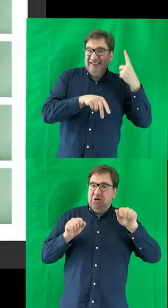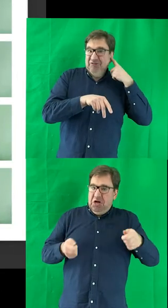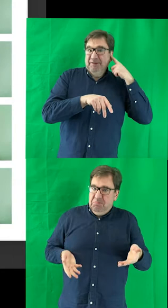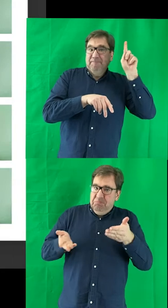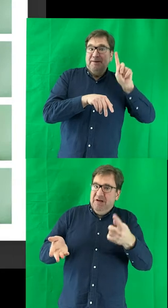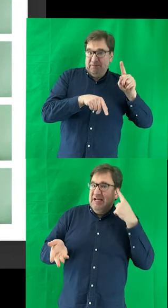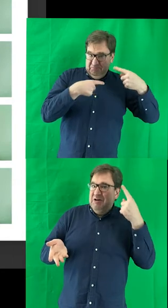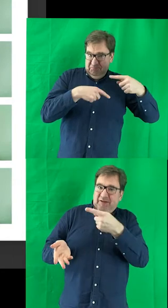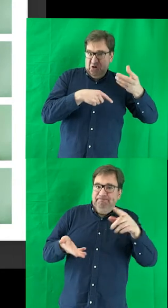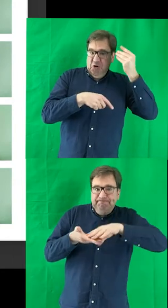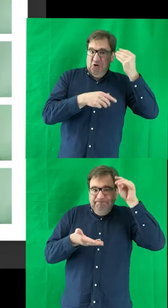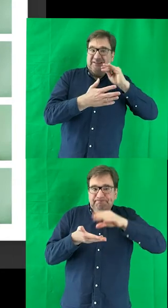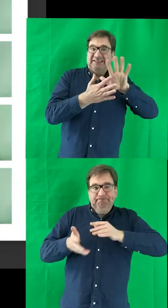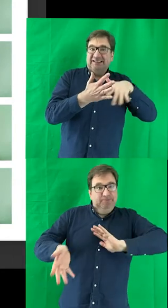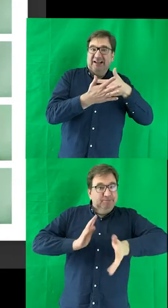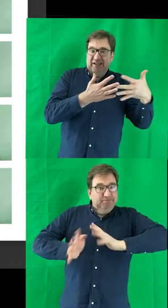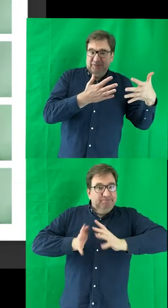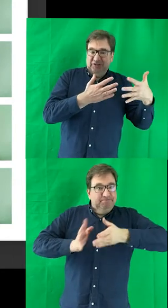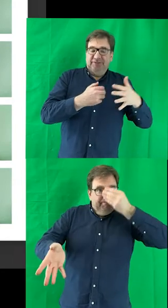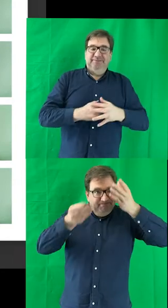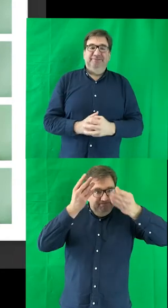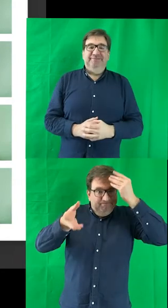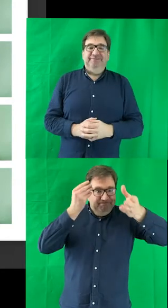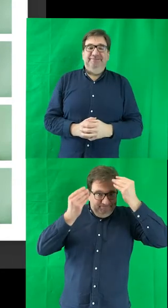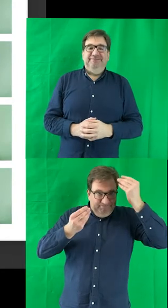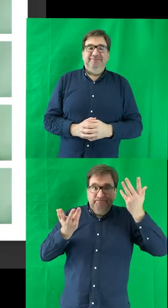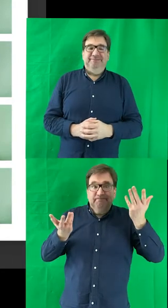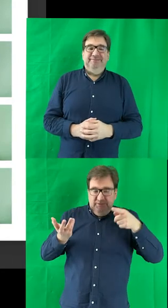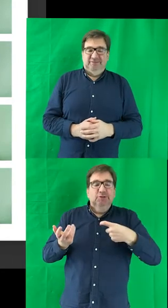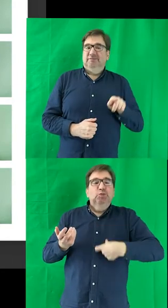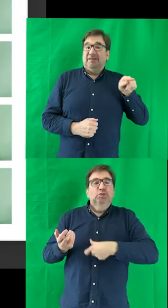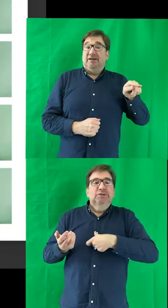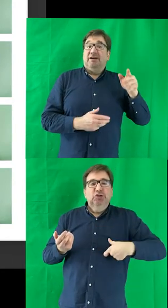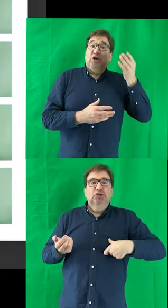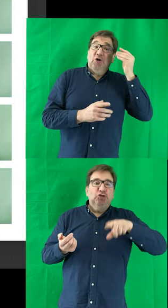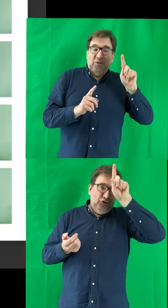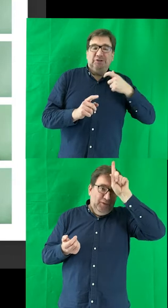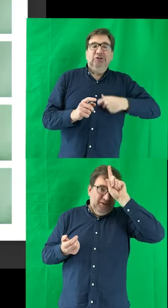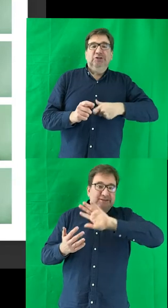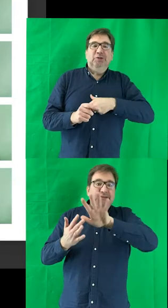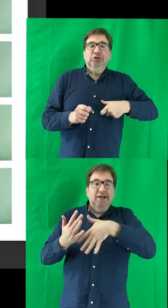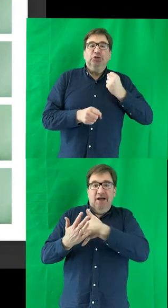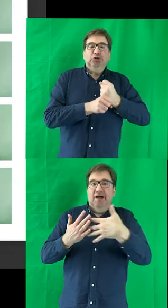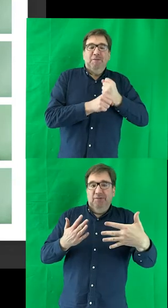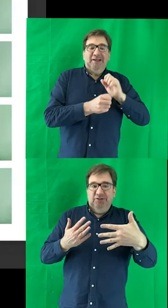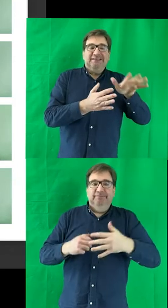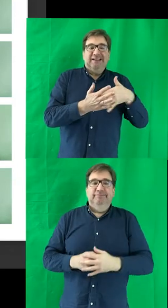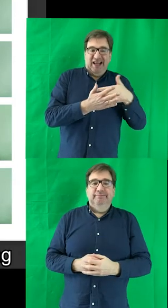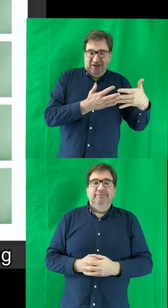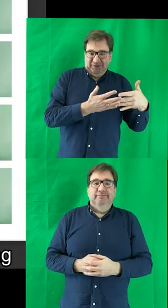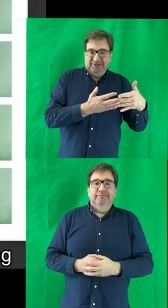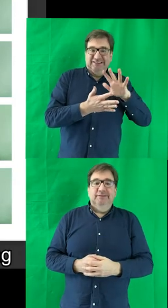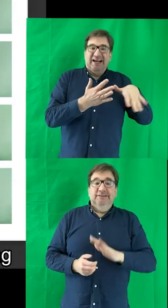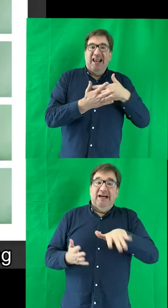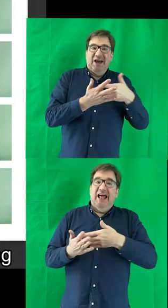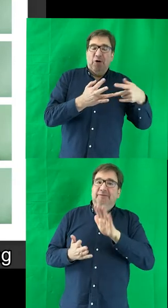involves enabling hearing adults learning sign language, in this case, Swiss German Sign Language, the